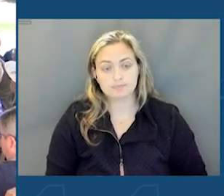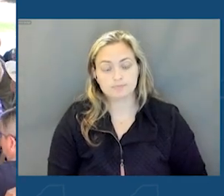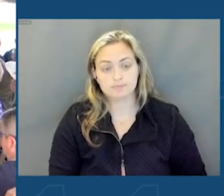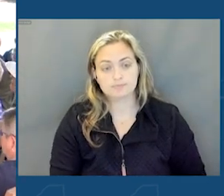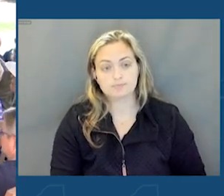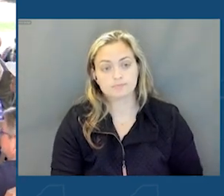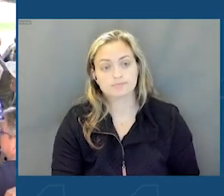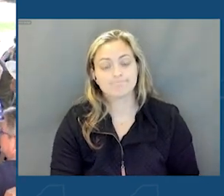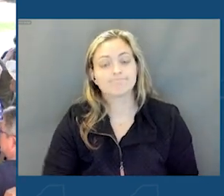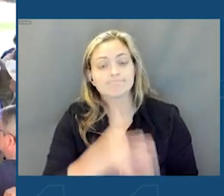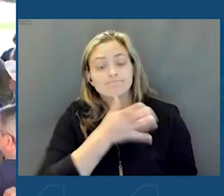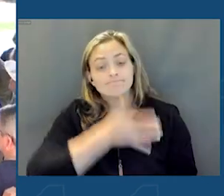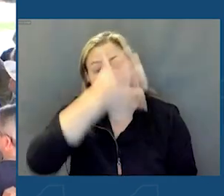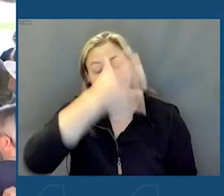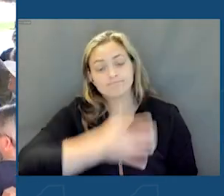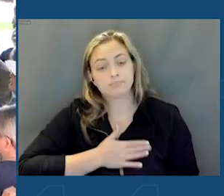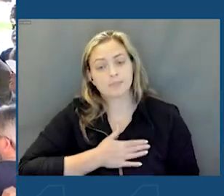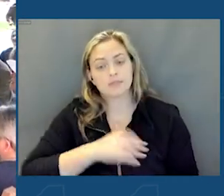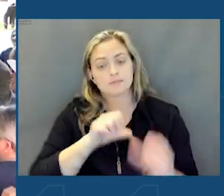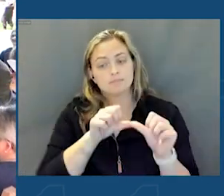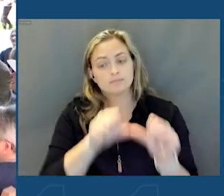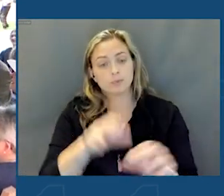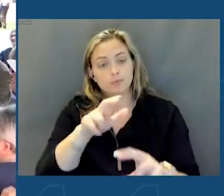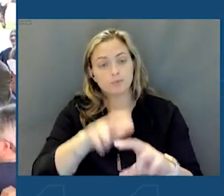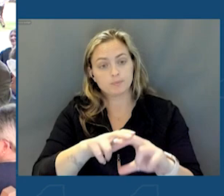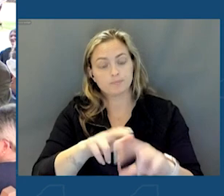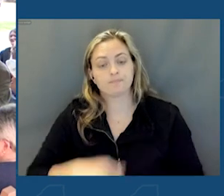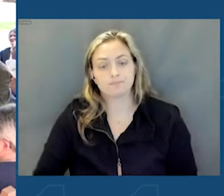Ladies and gentlemen, please remain seated during the laying of the wreath.